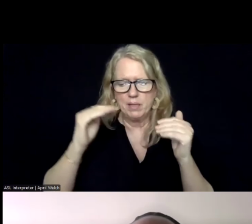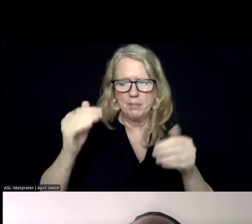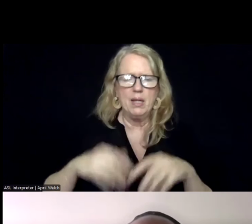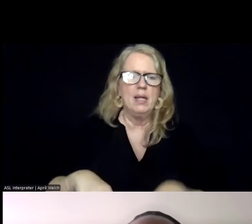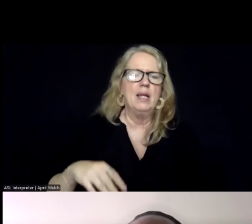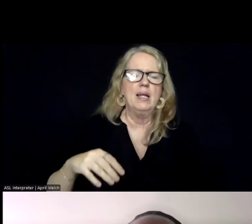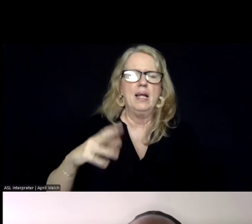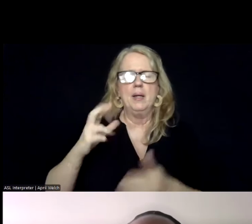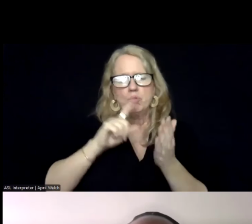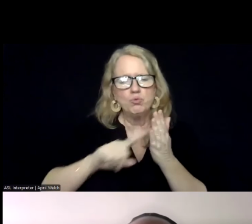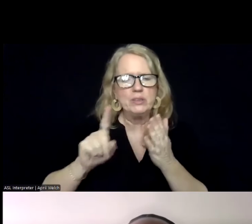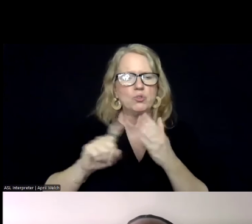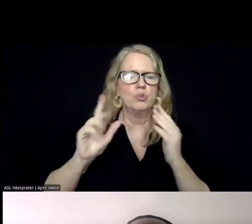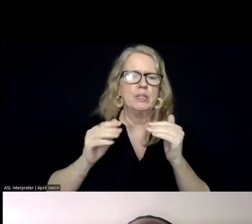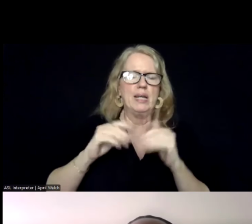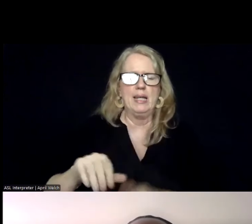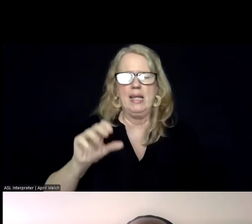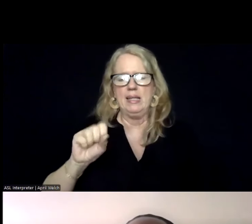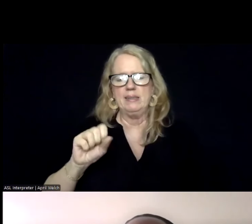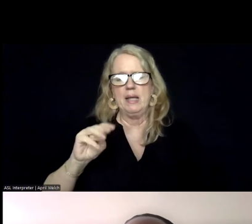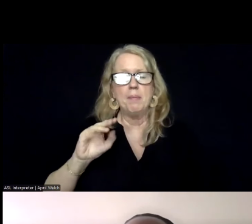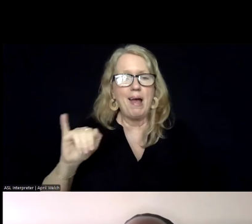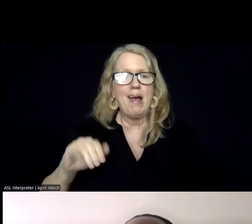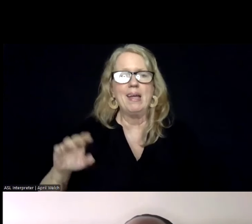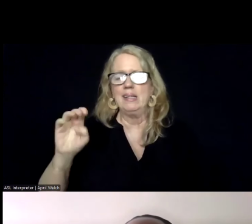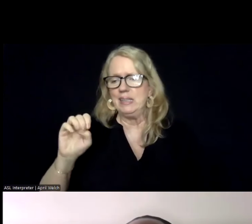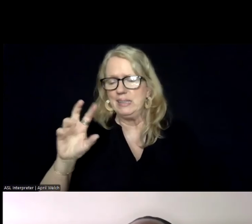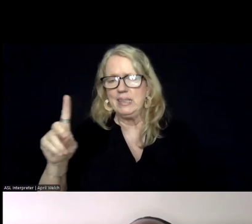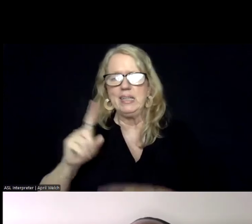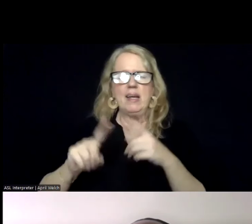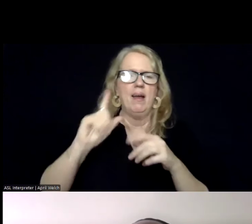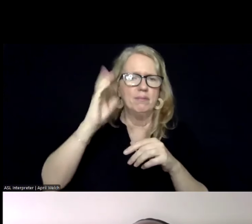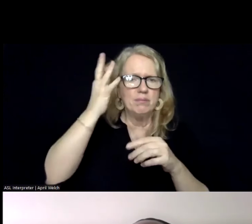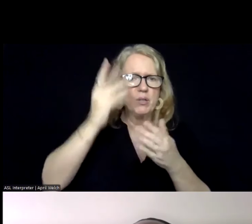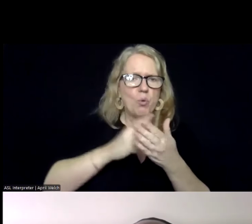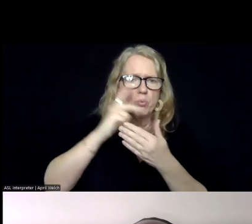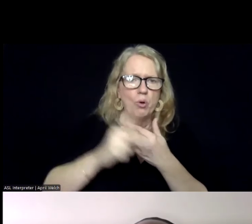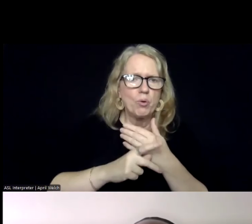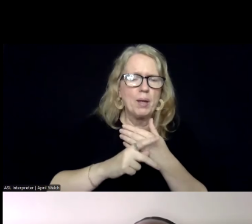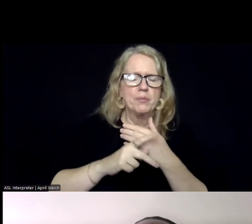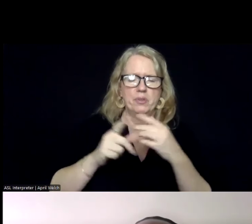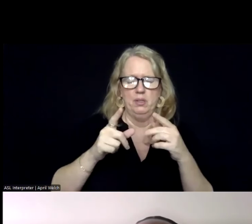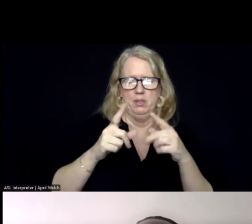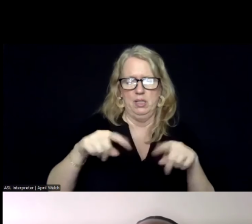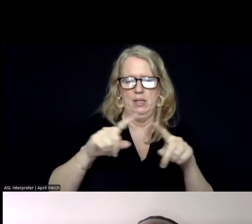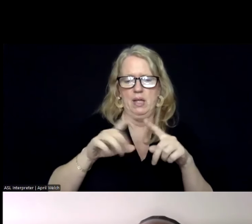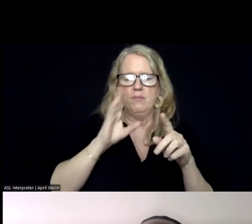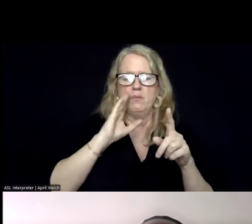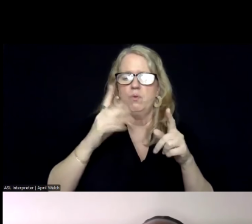of research advances in SMI and SED, an evaluation of the effect of federal programs that have on these public